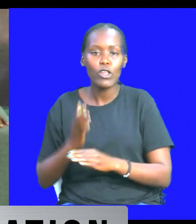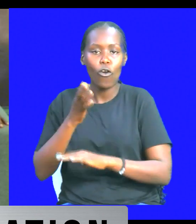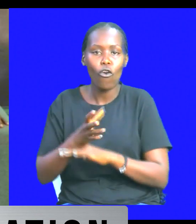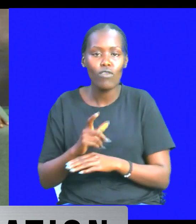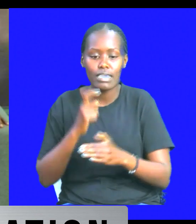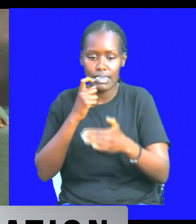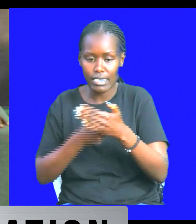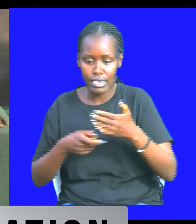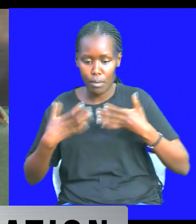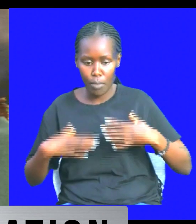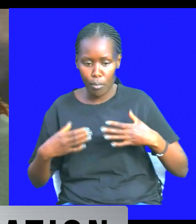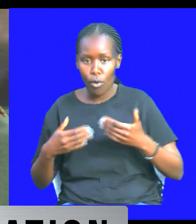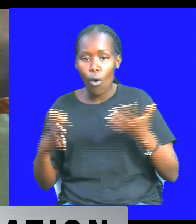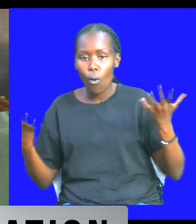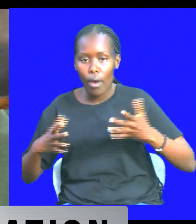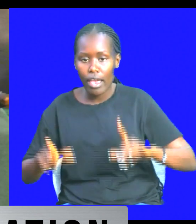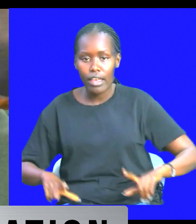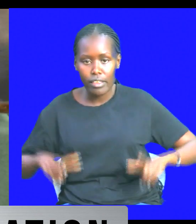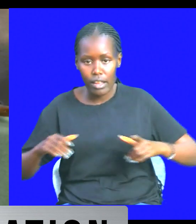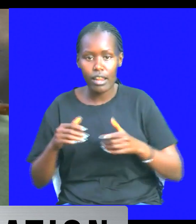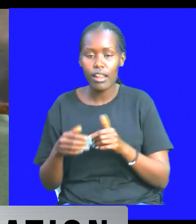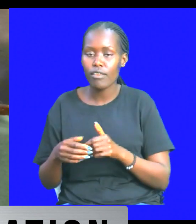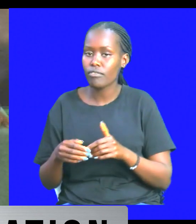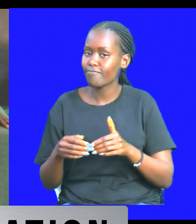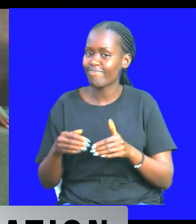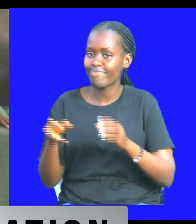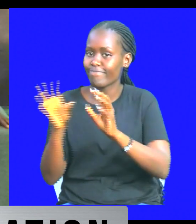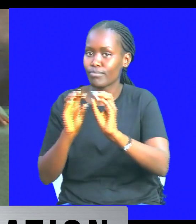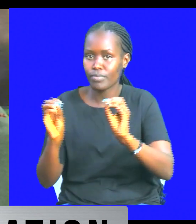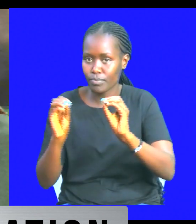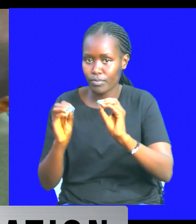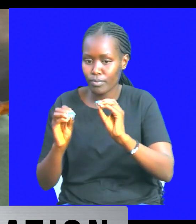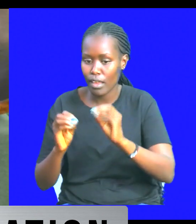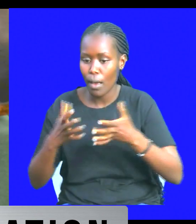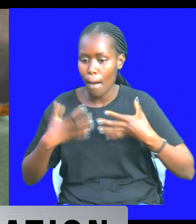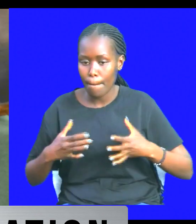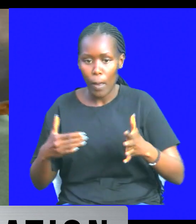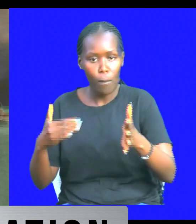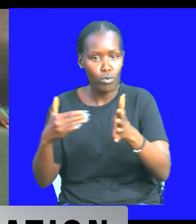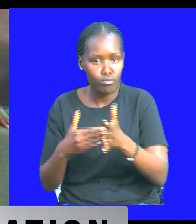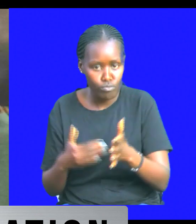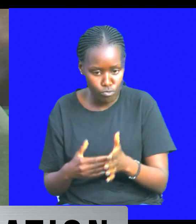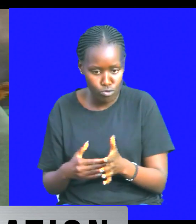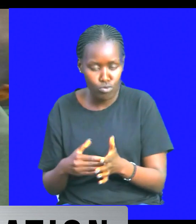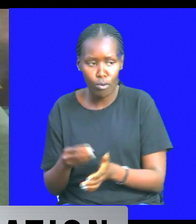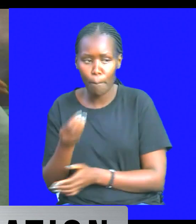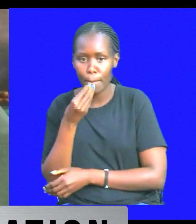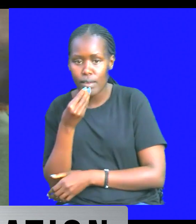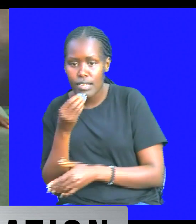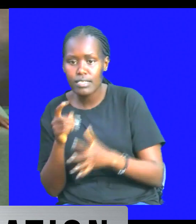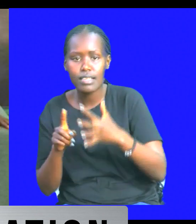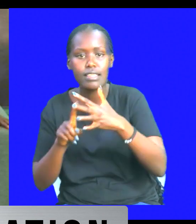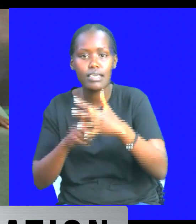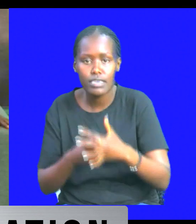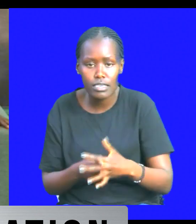live anymore. And people will begin to run away from your taxes. People will begin to stop consuming. People will begin to do other